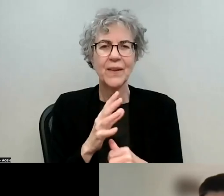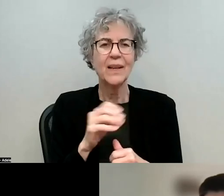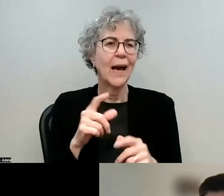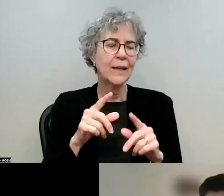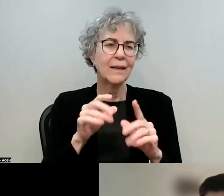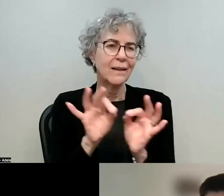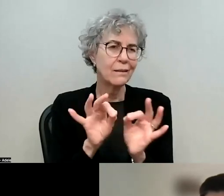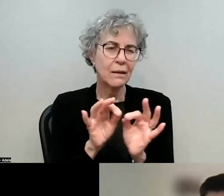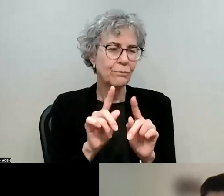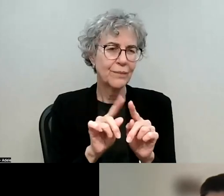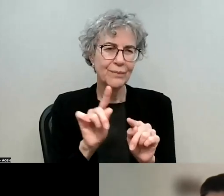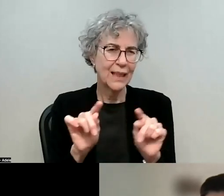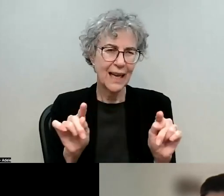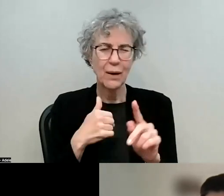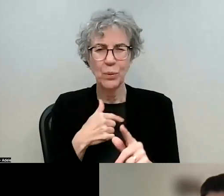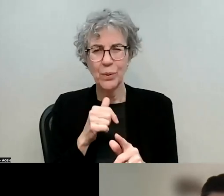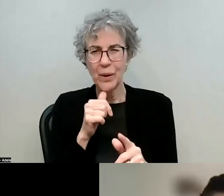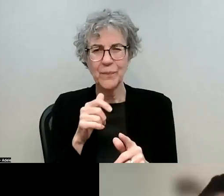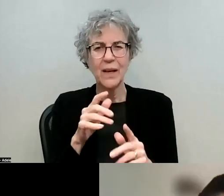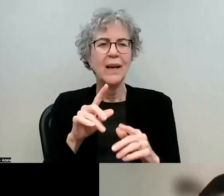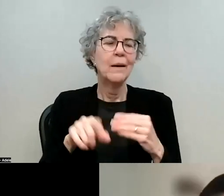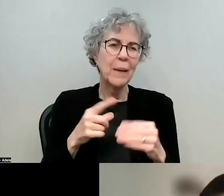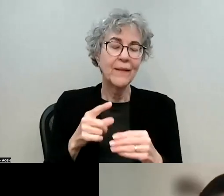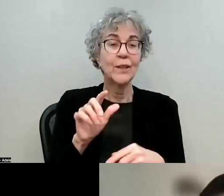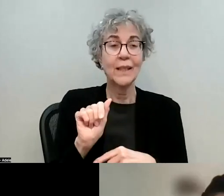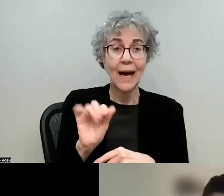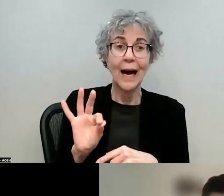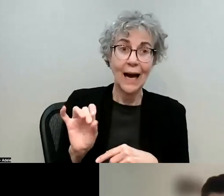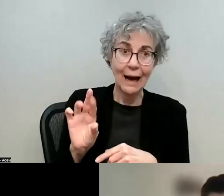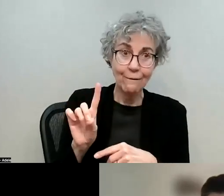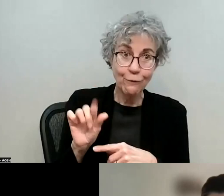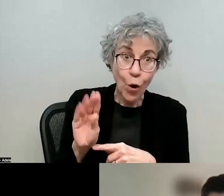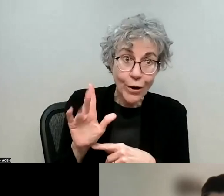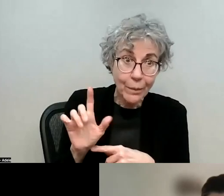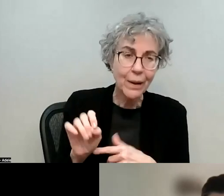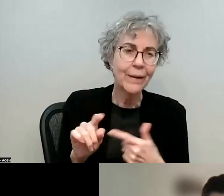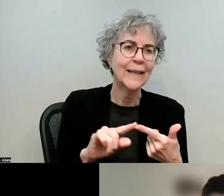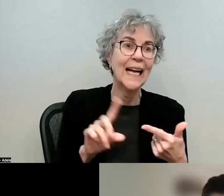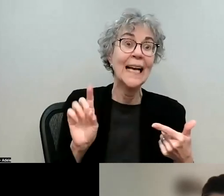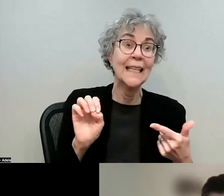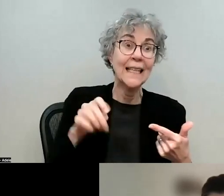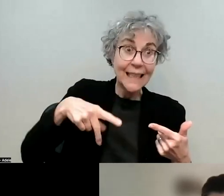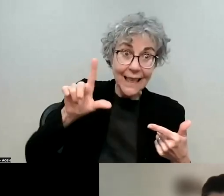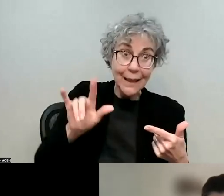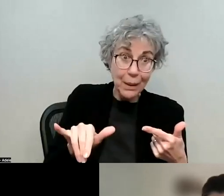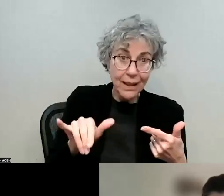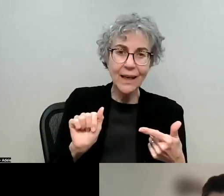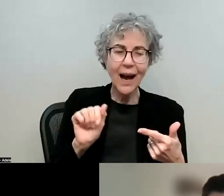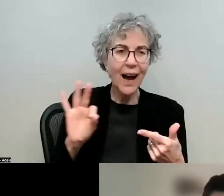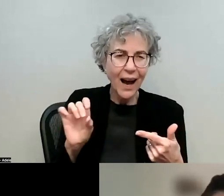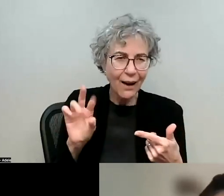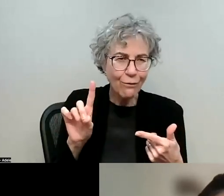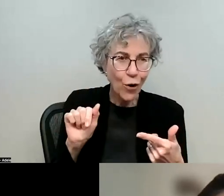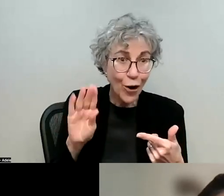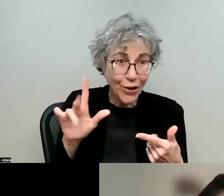affordability in there. And again, I won't get into this, but there's a whole piece around affordability and deeply affordable and how that there's